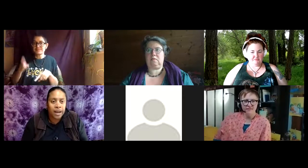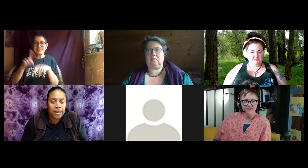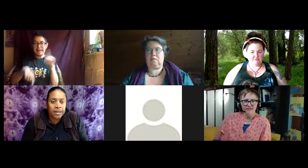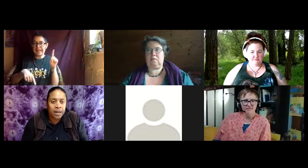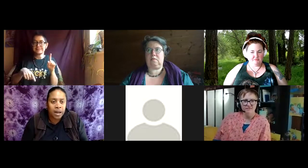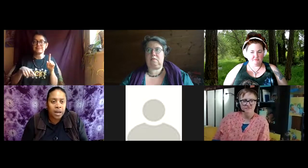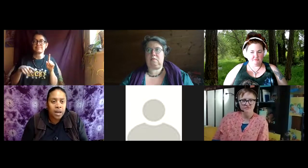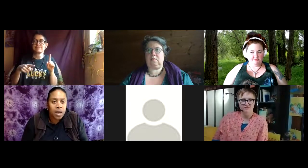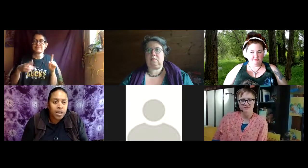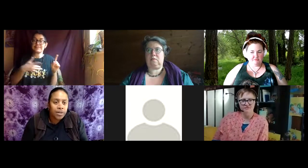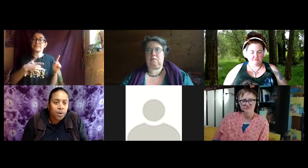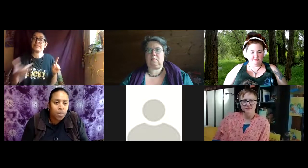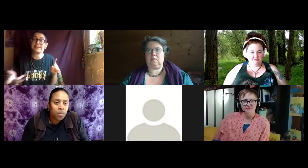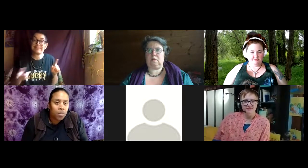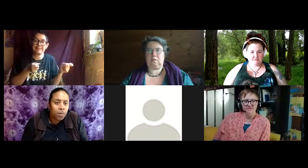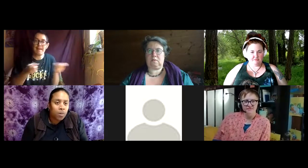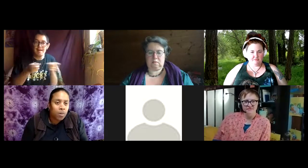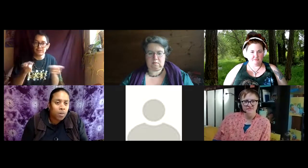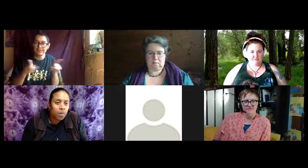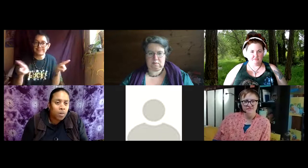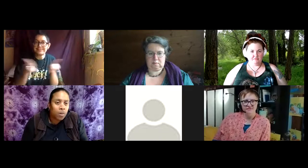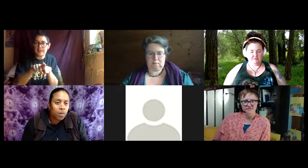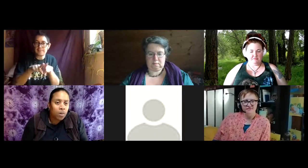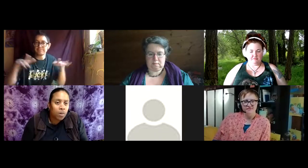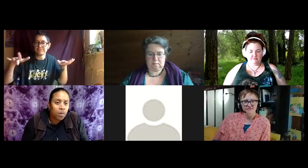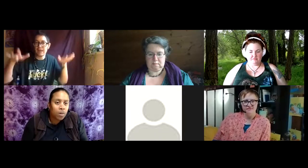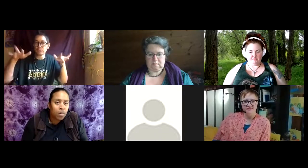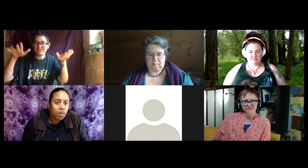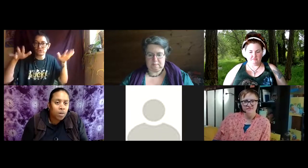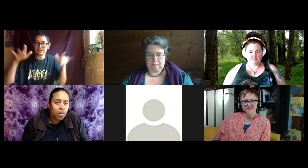playfulness, lightness, sunlight. And so,